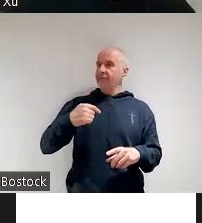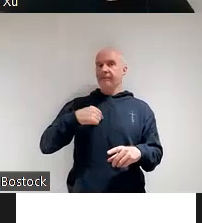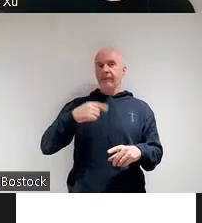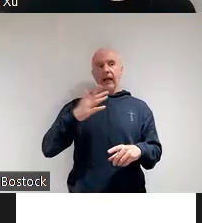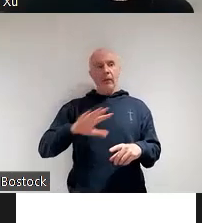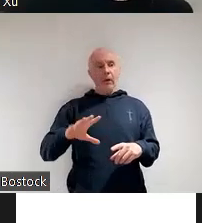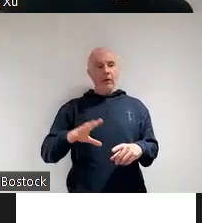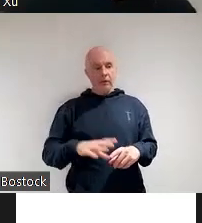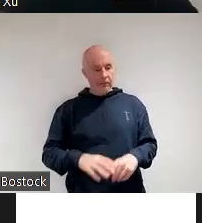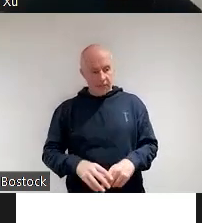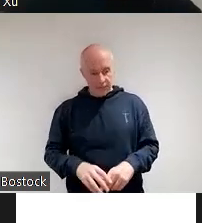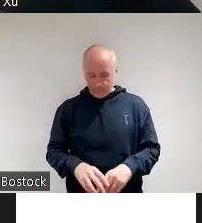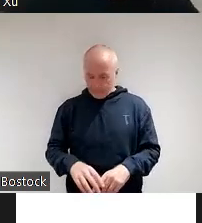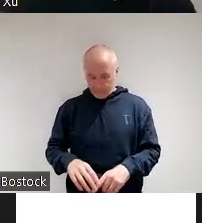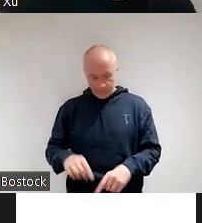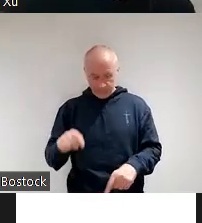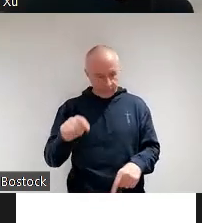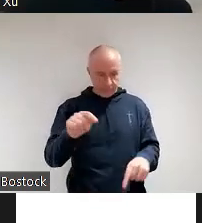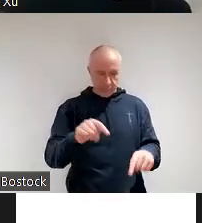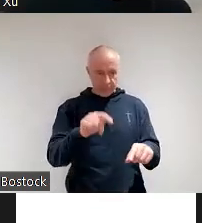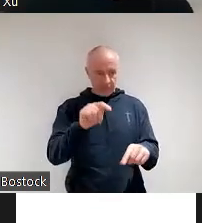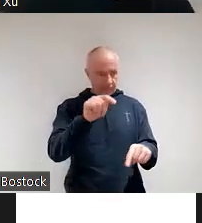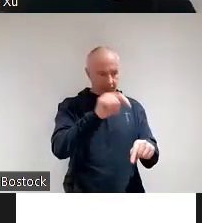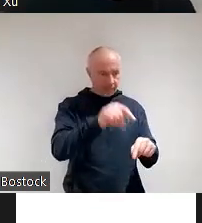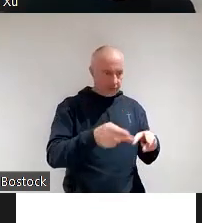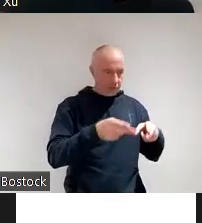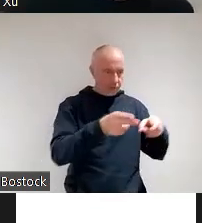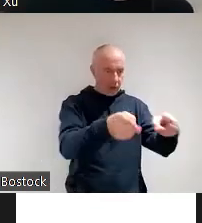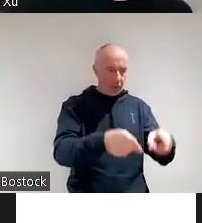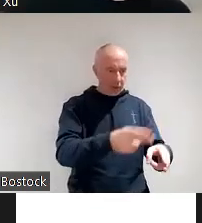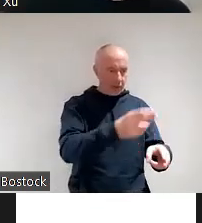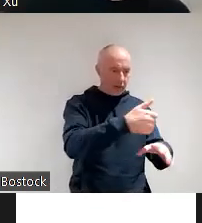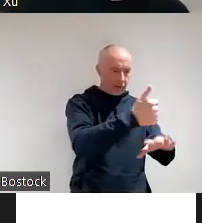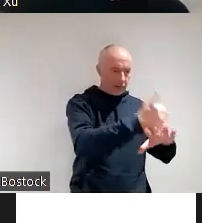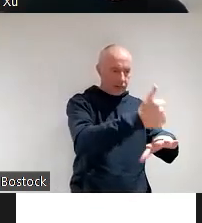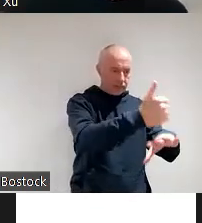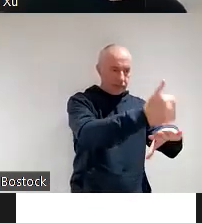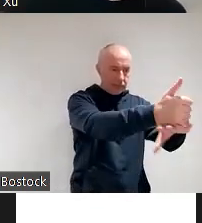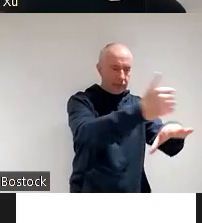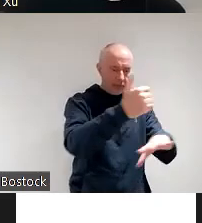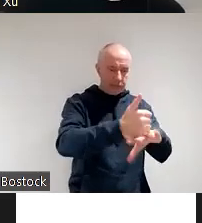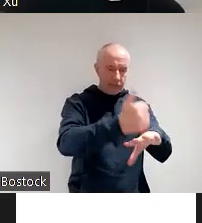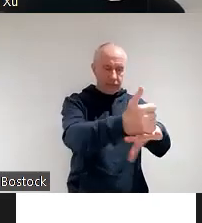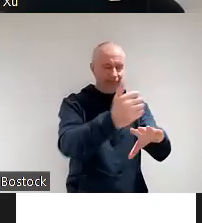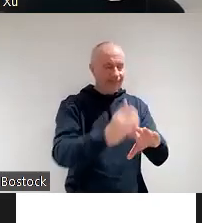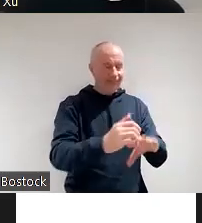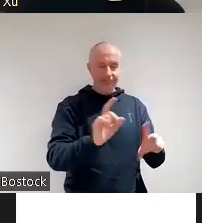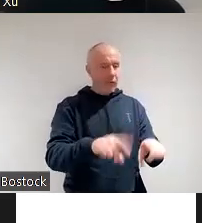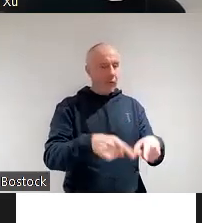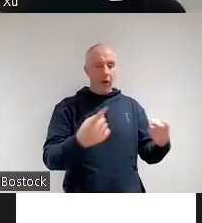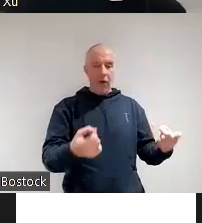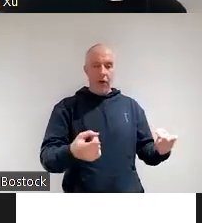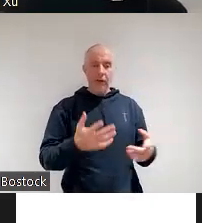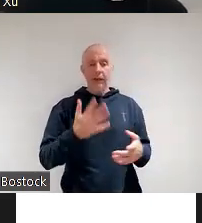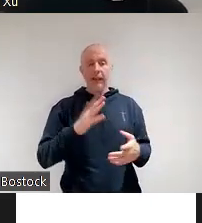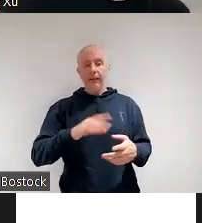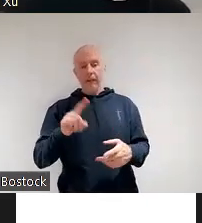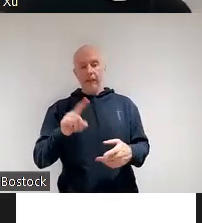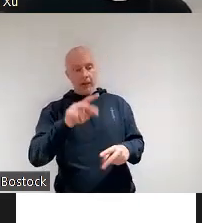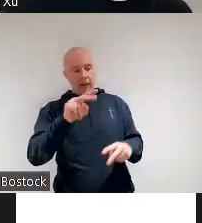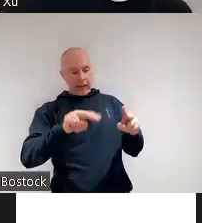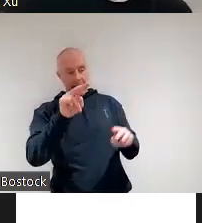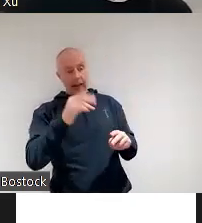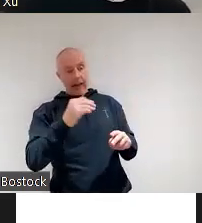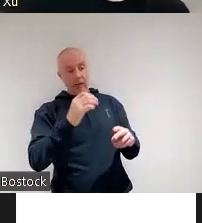several holes there on that road because I want to install several chargers there. You can't do that. You have to at first do some assessment to find out if you have